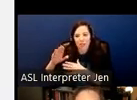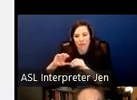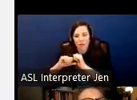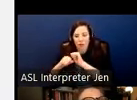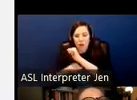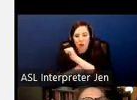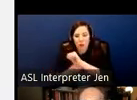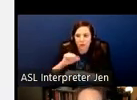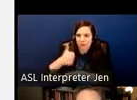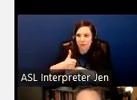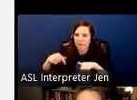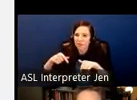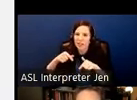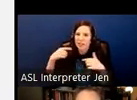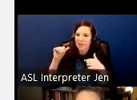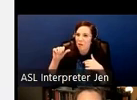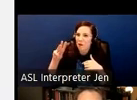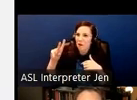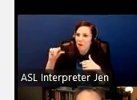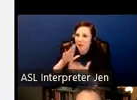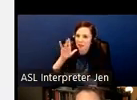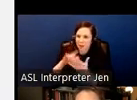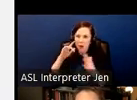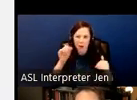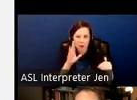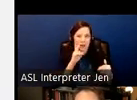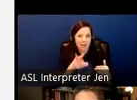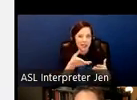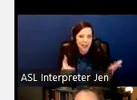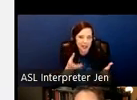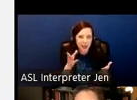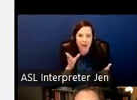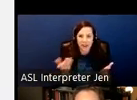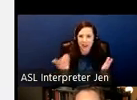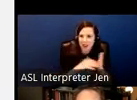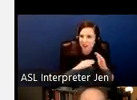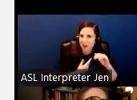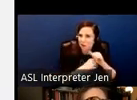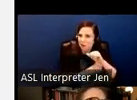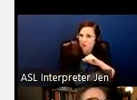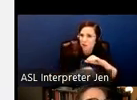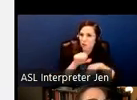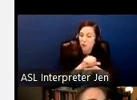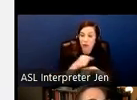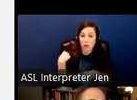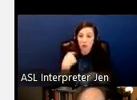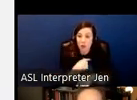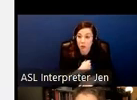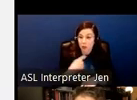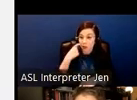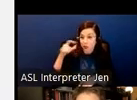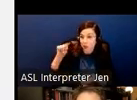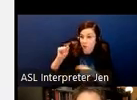So hopefully you will see our roots and some of that reflected here. And we've been working on this for the past